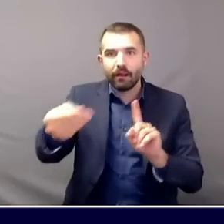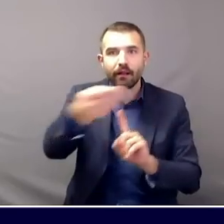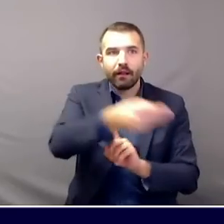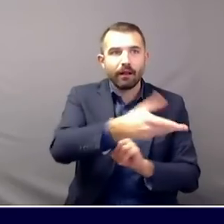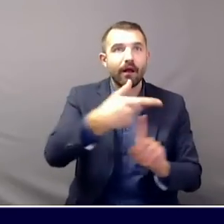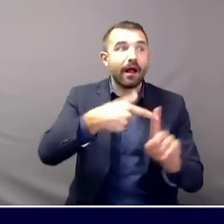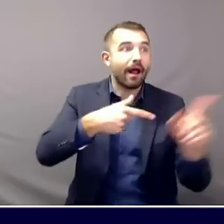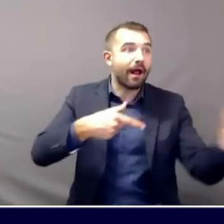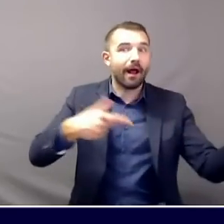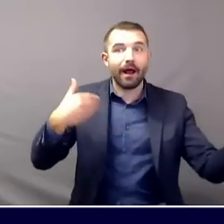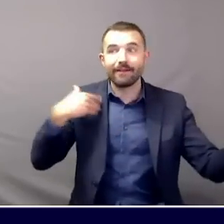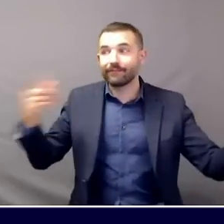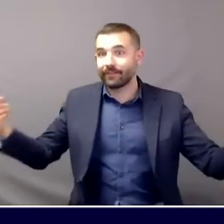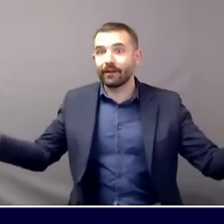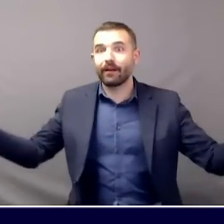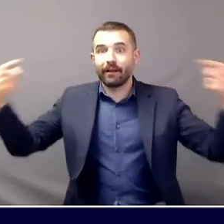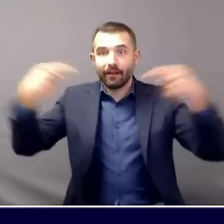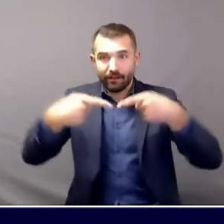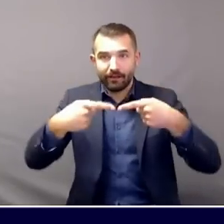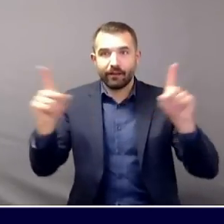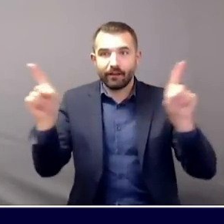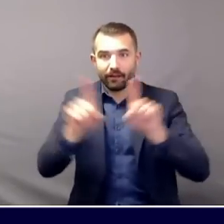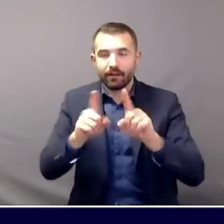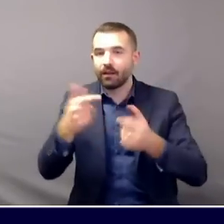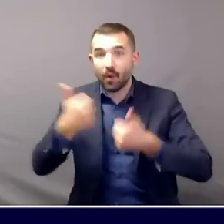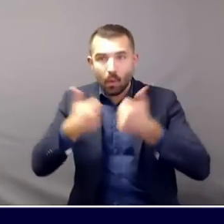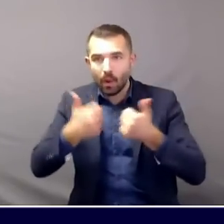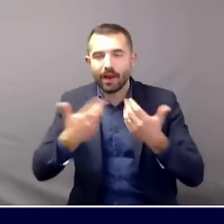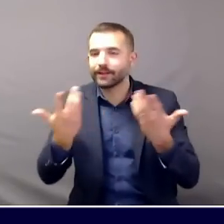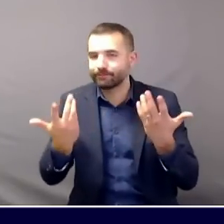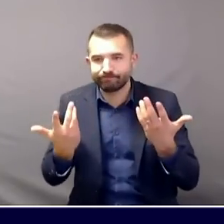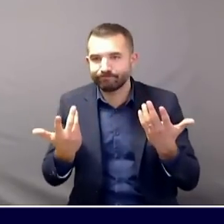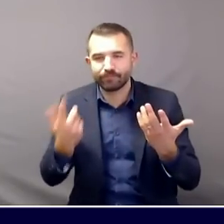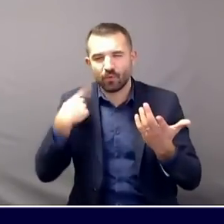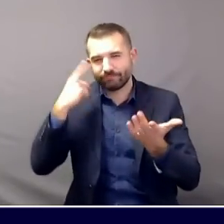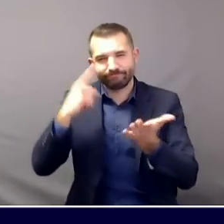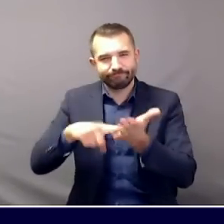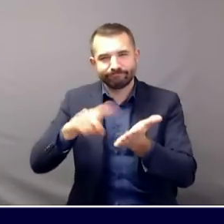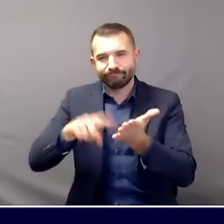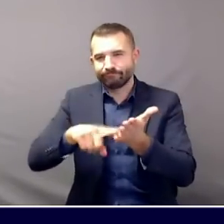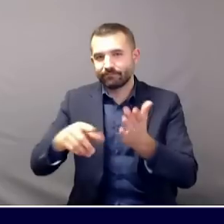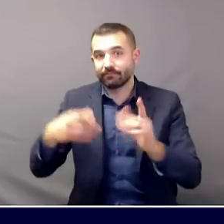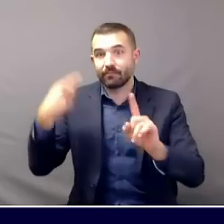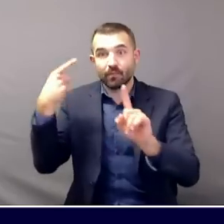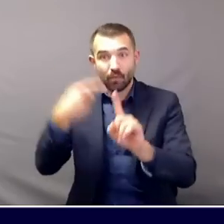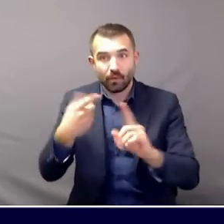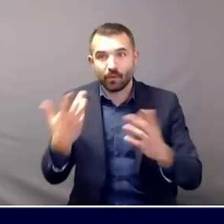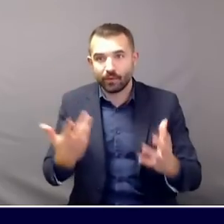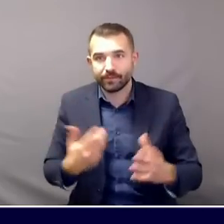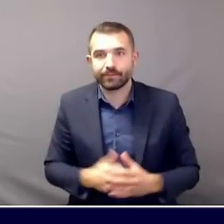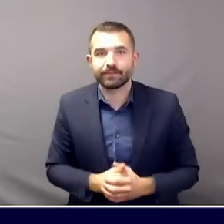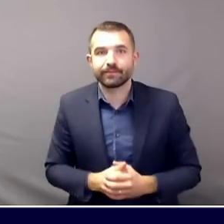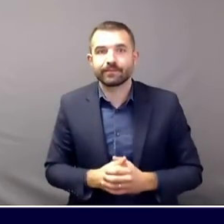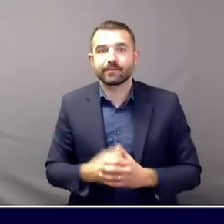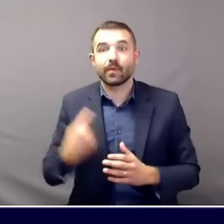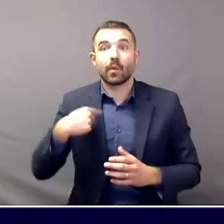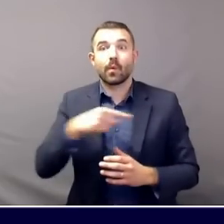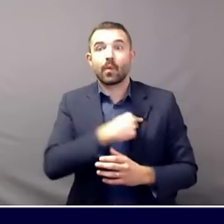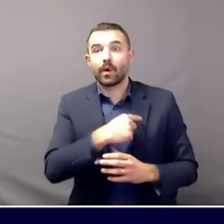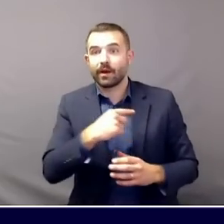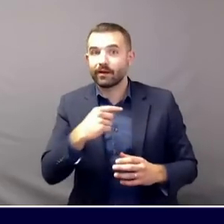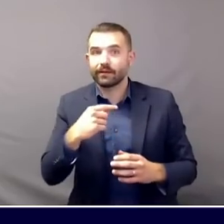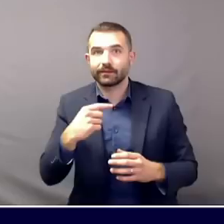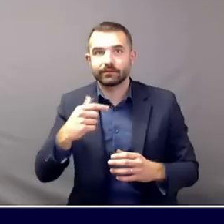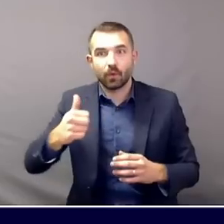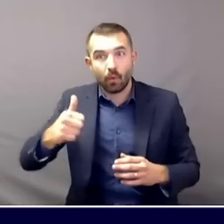large numbers. I want to be clear, that doesn't mean we won't or that we can't. that remains a risk. But our goal right